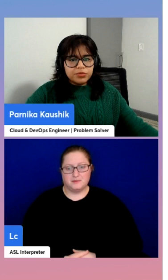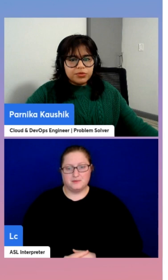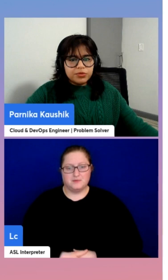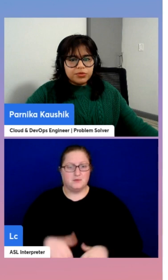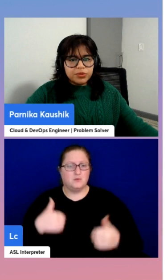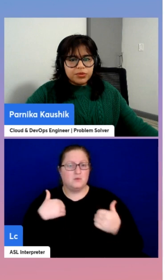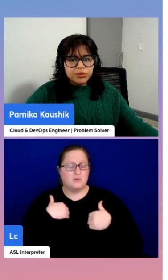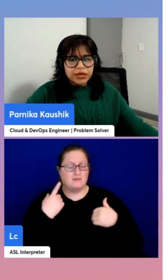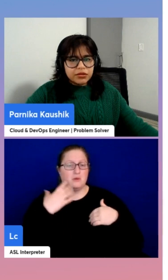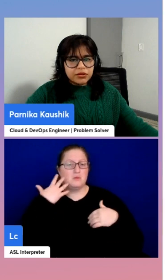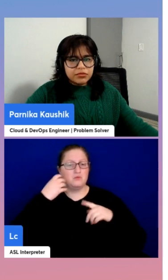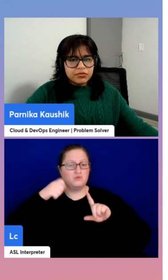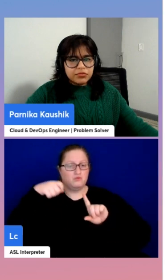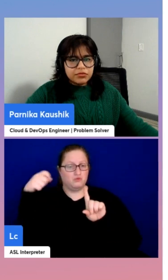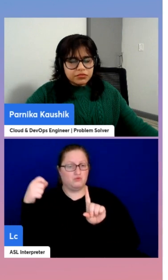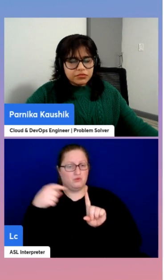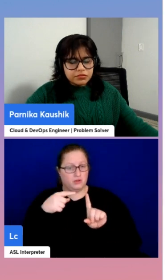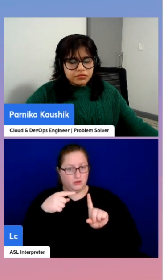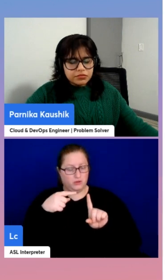triggered by the